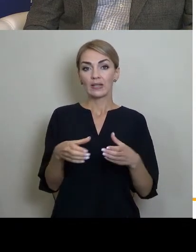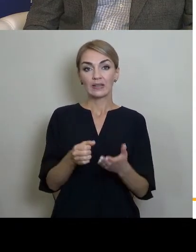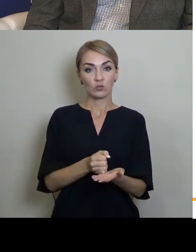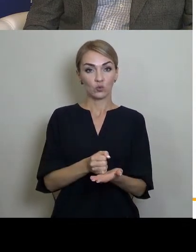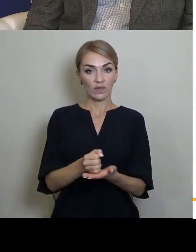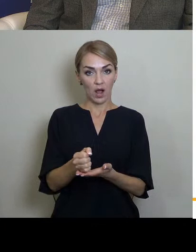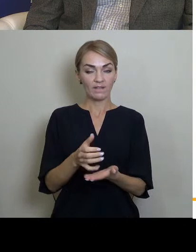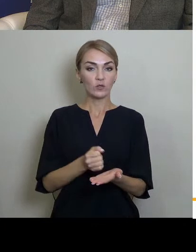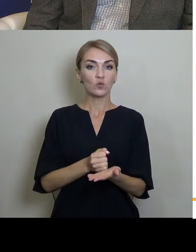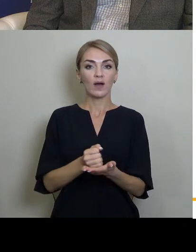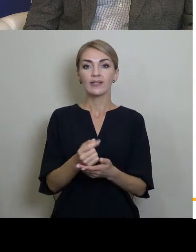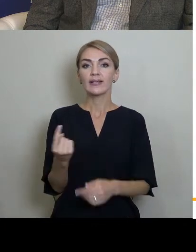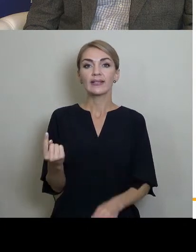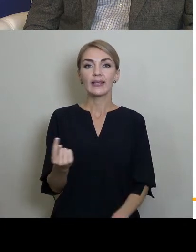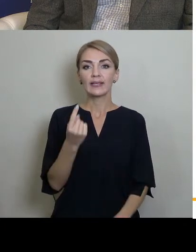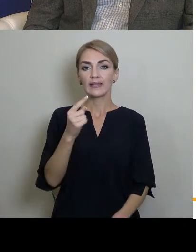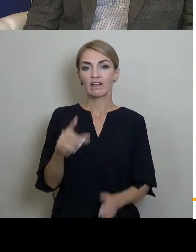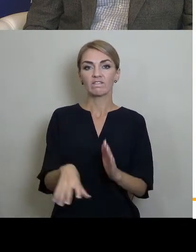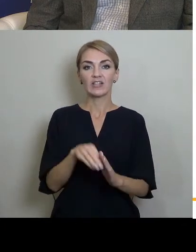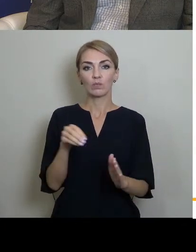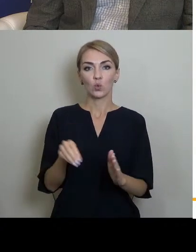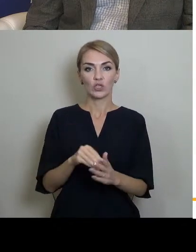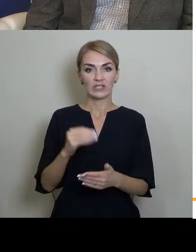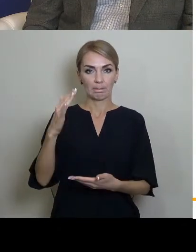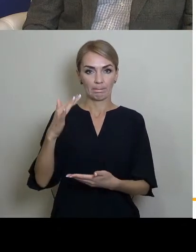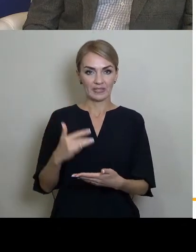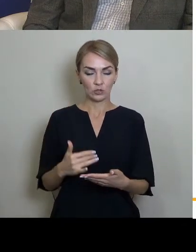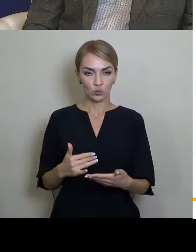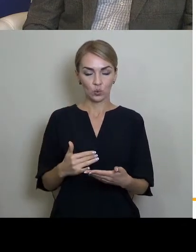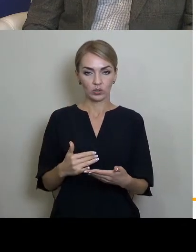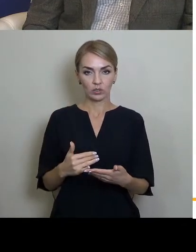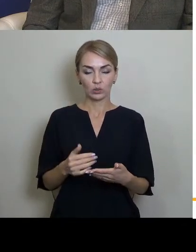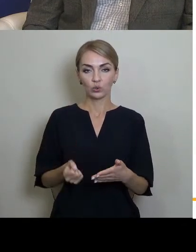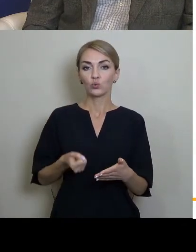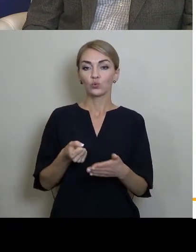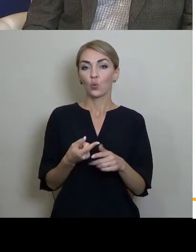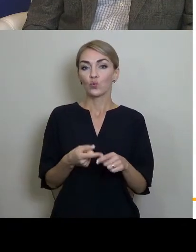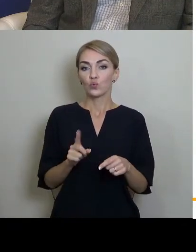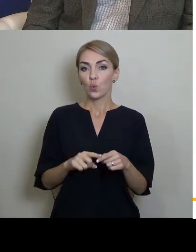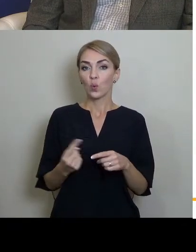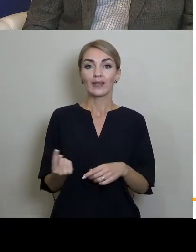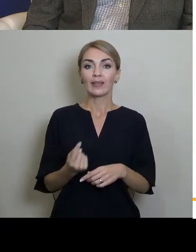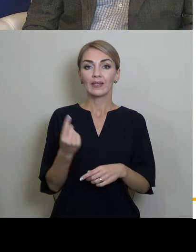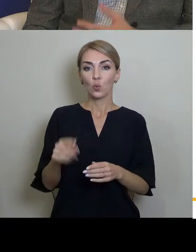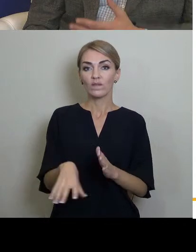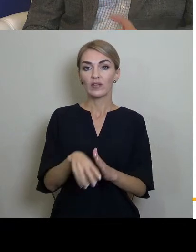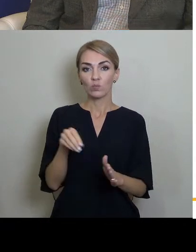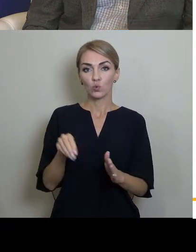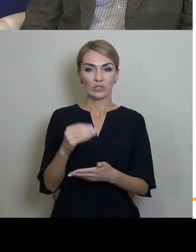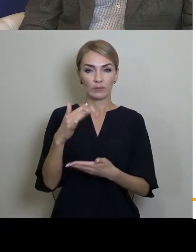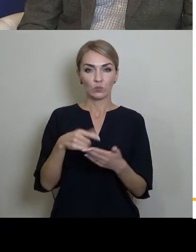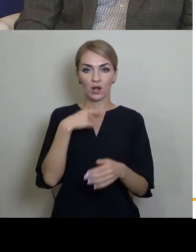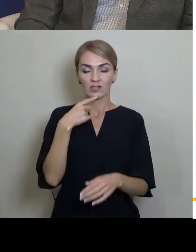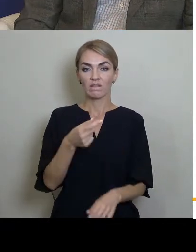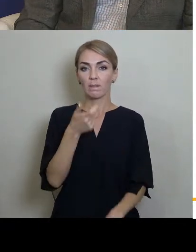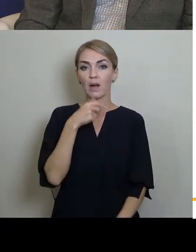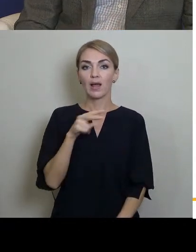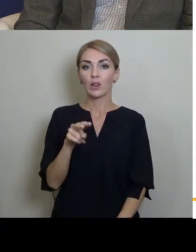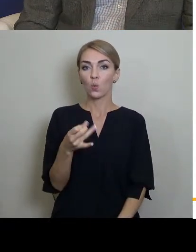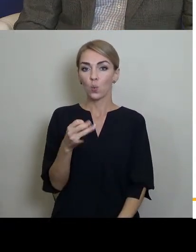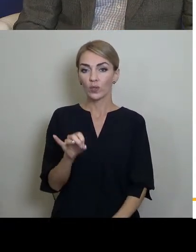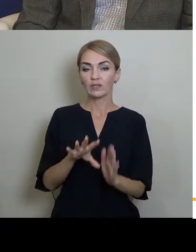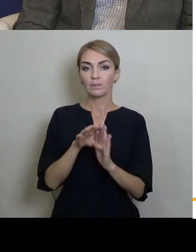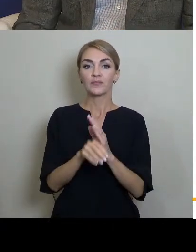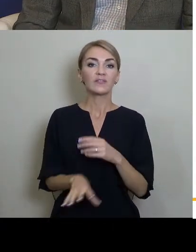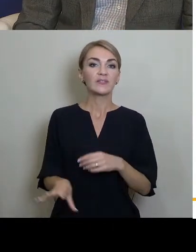talking about the party nomination, the list of nominees is being provided, and this